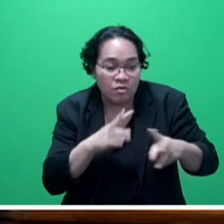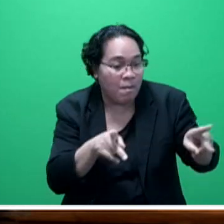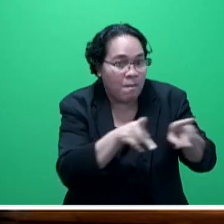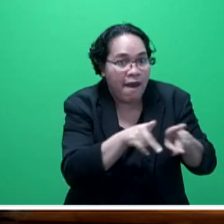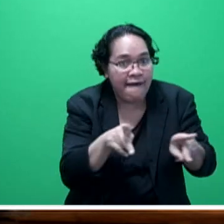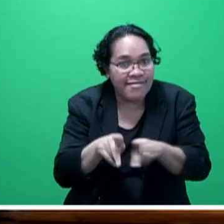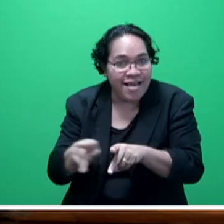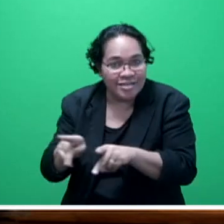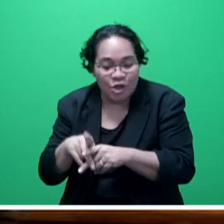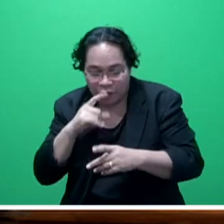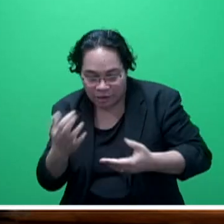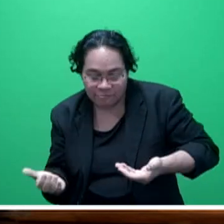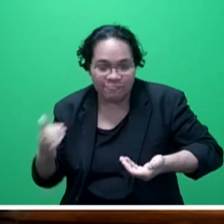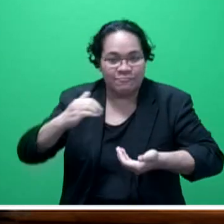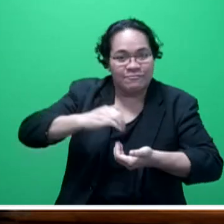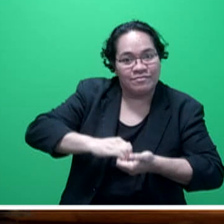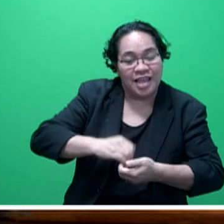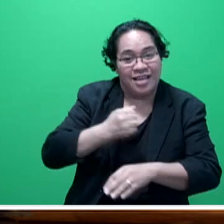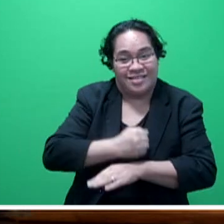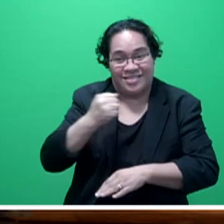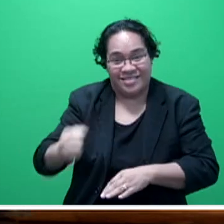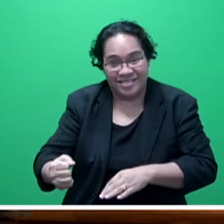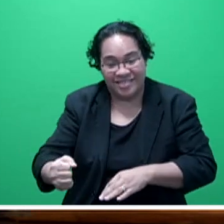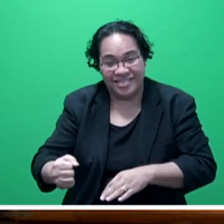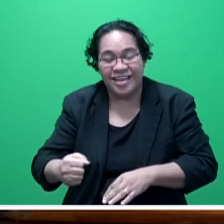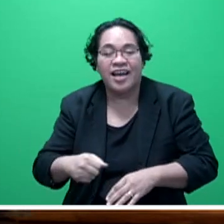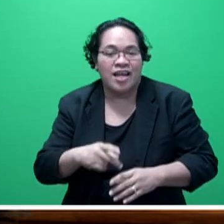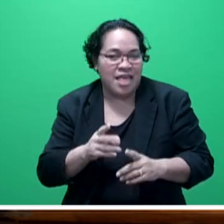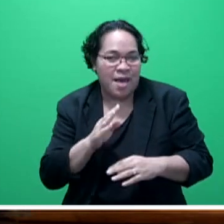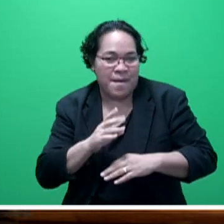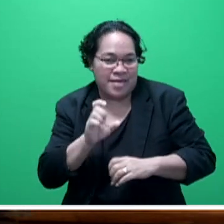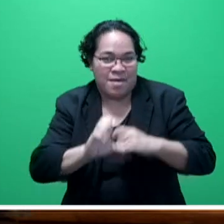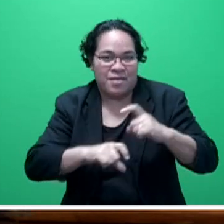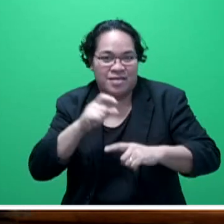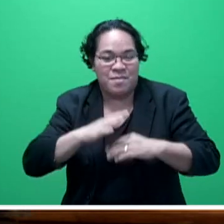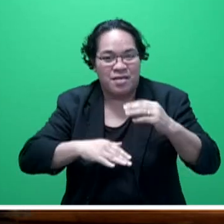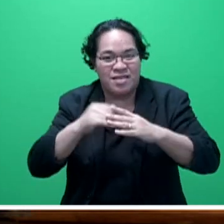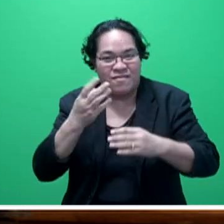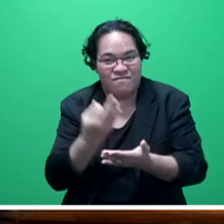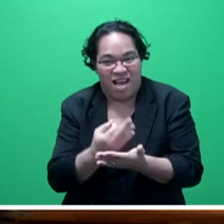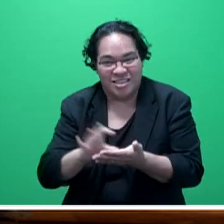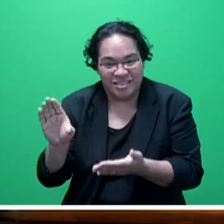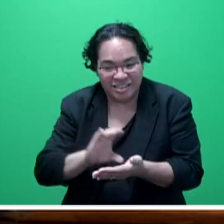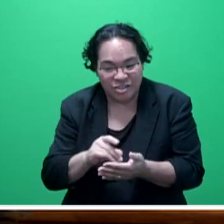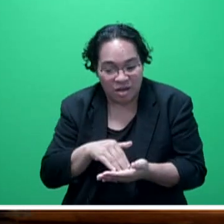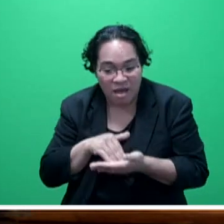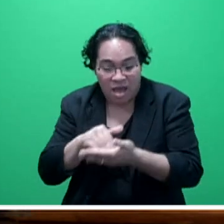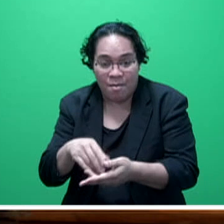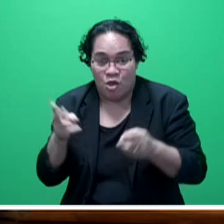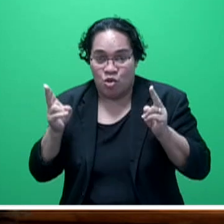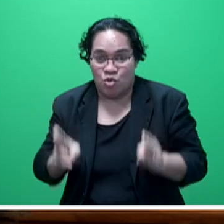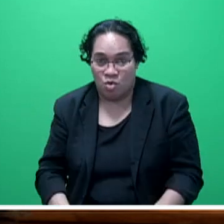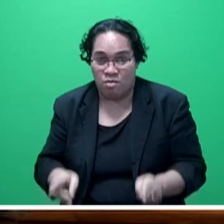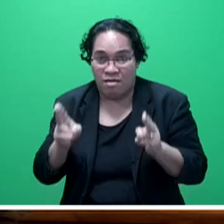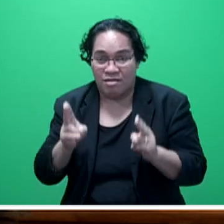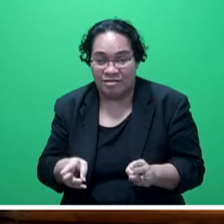to complement the ministry's community capacity building program funds to enhance human capital and